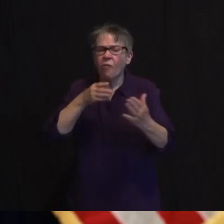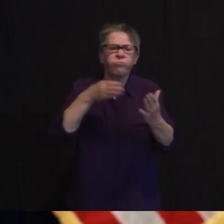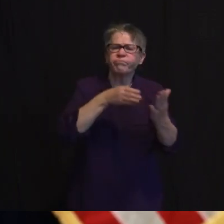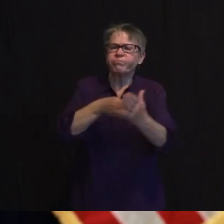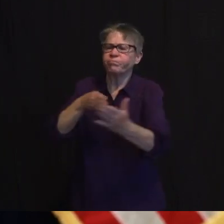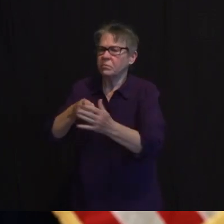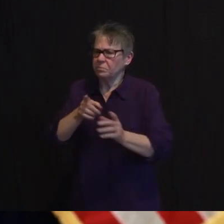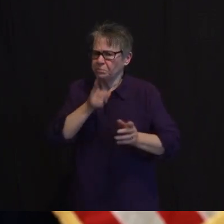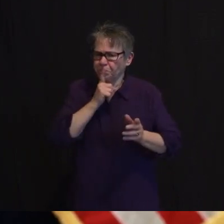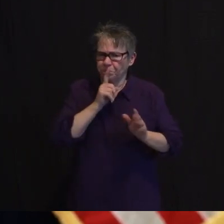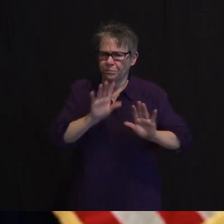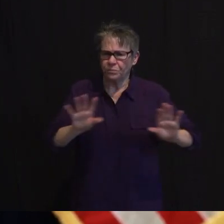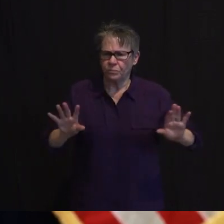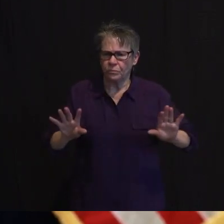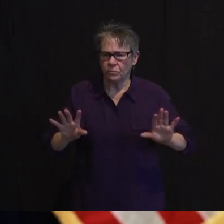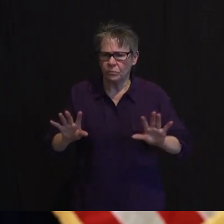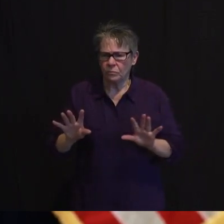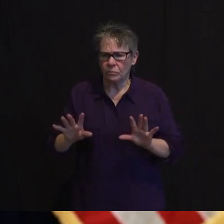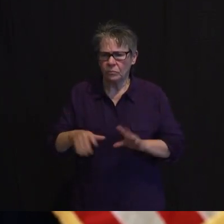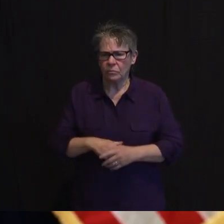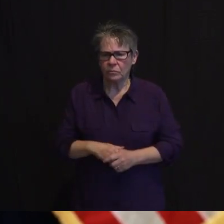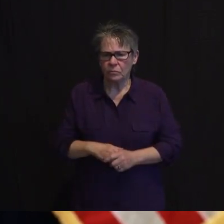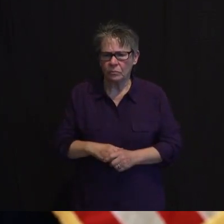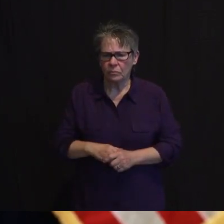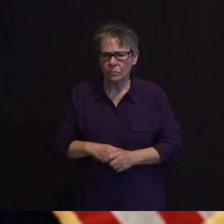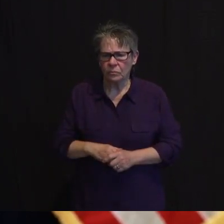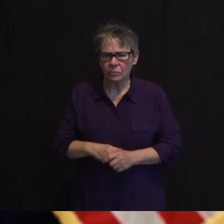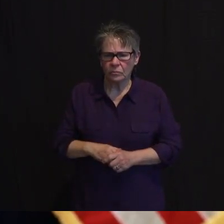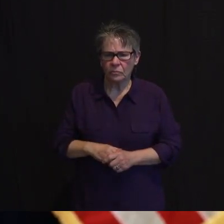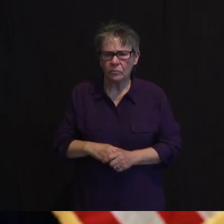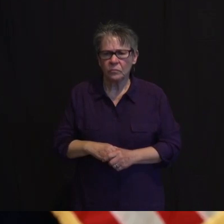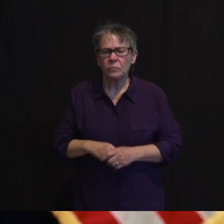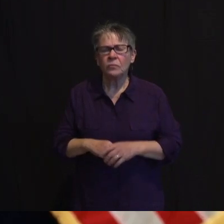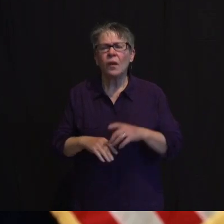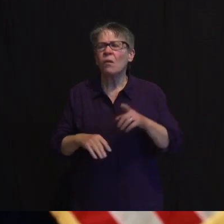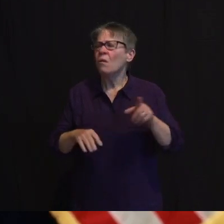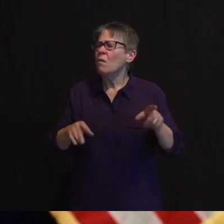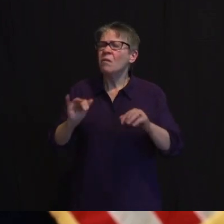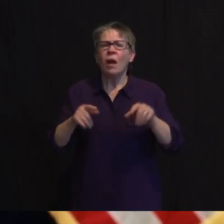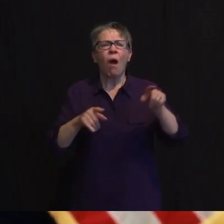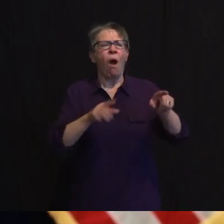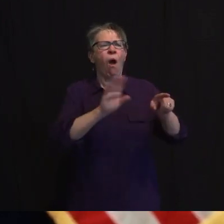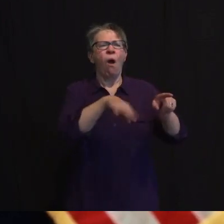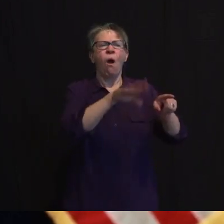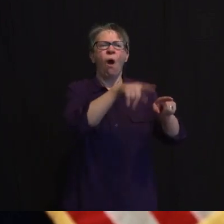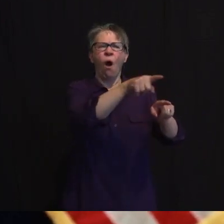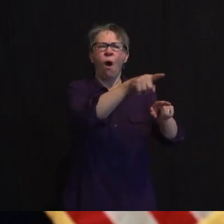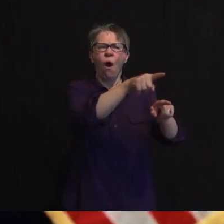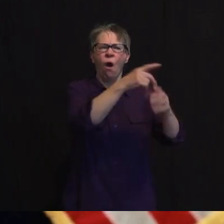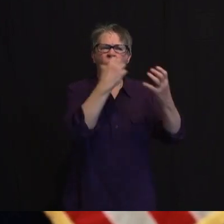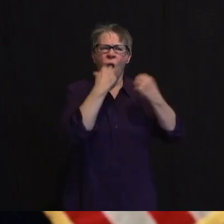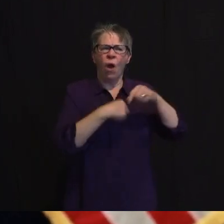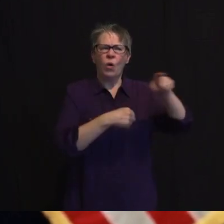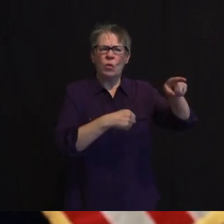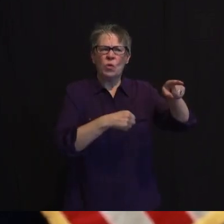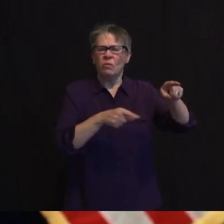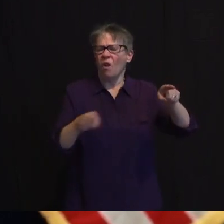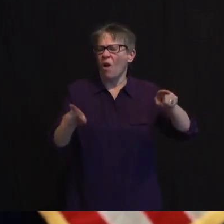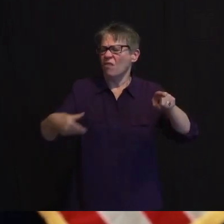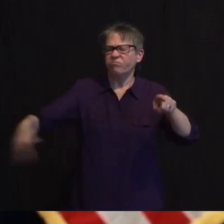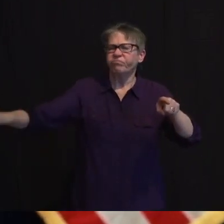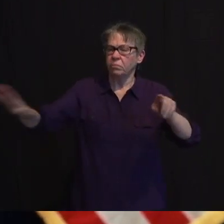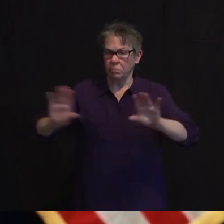And discrimination, no discrimination of any kind. We can't say that more strongly. A friend who's a faith leader reached out